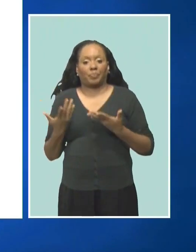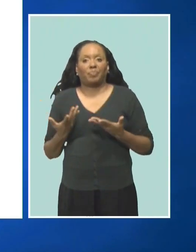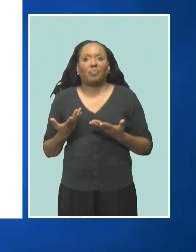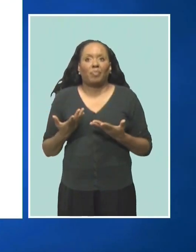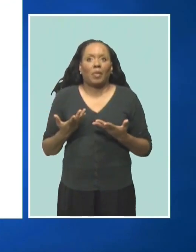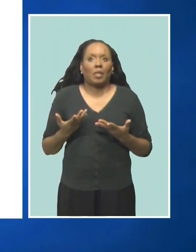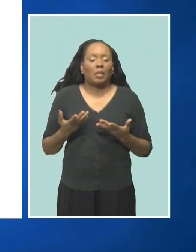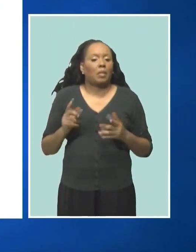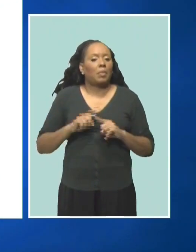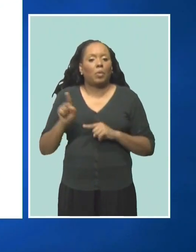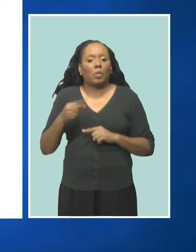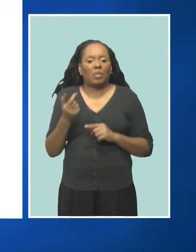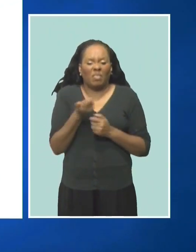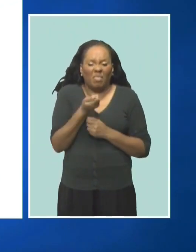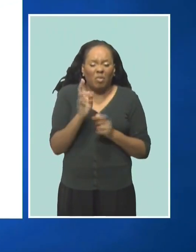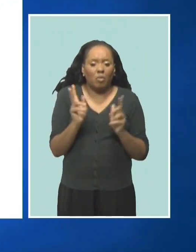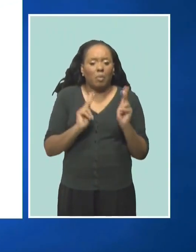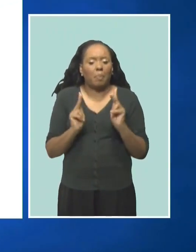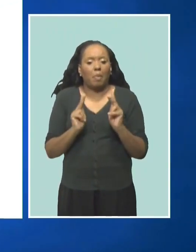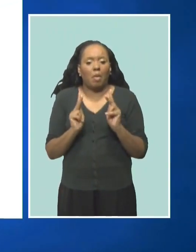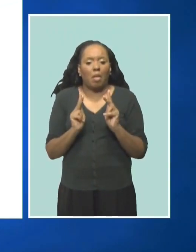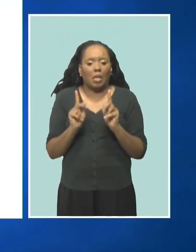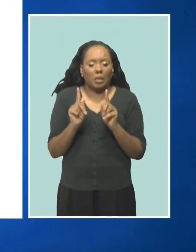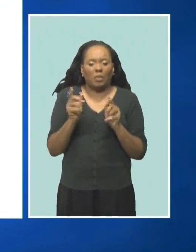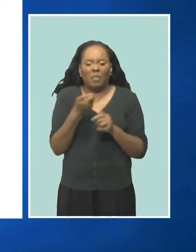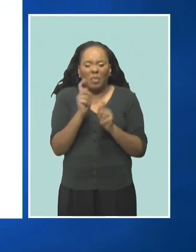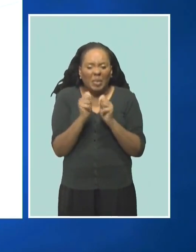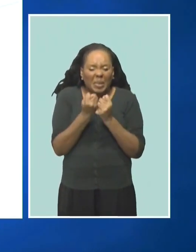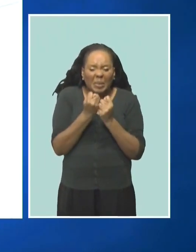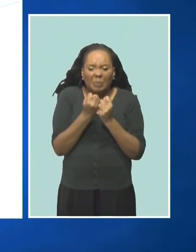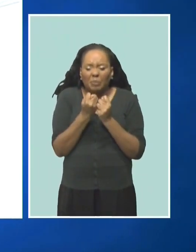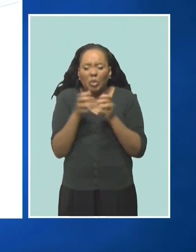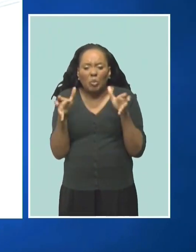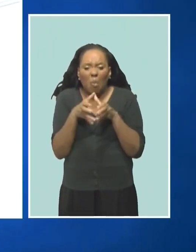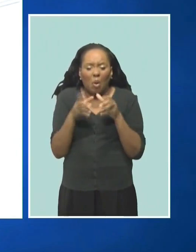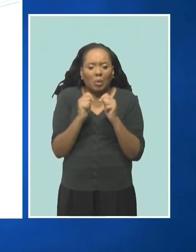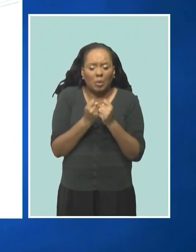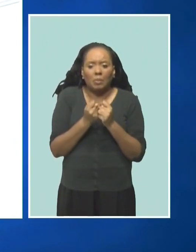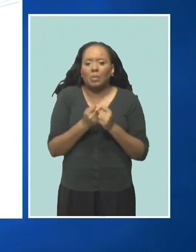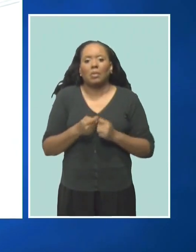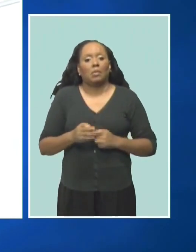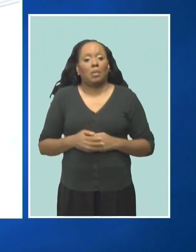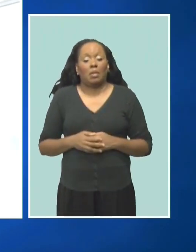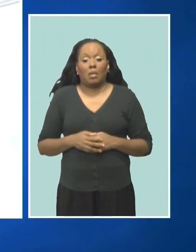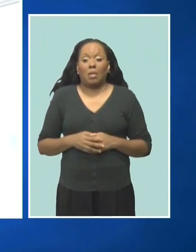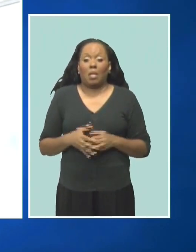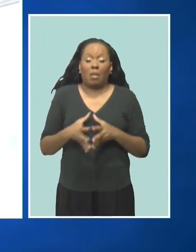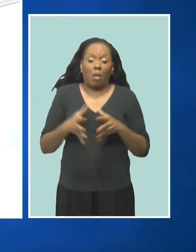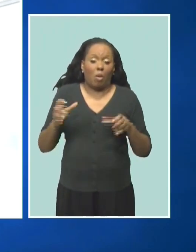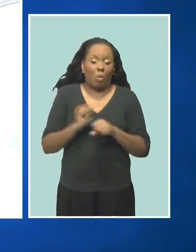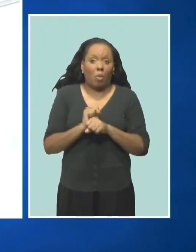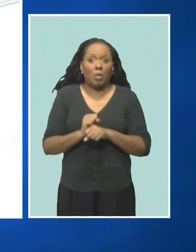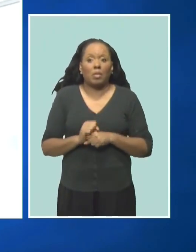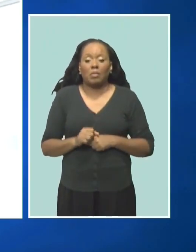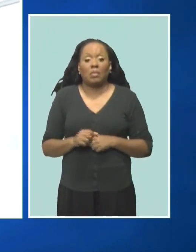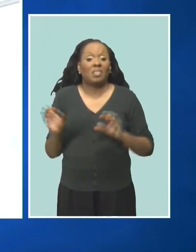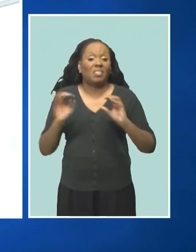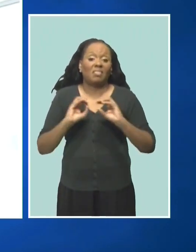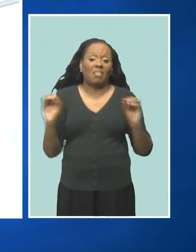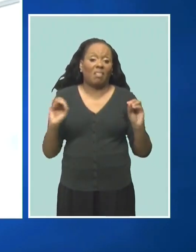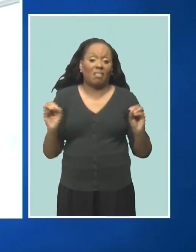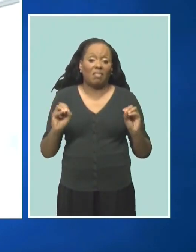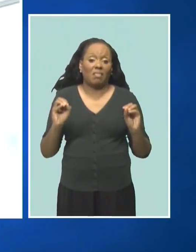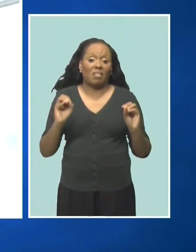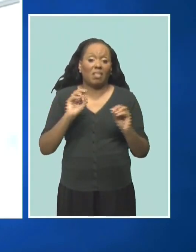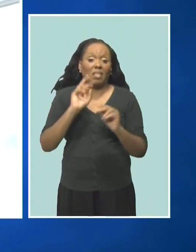small group, you know, but they do a wonderful job. Nothing is perfect. I don't expect anything to be perfect, but as far as I'm concerned,